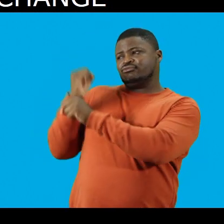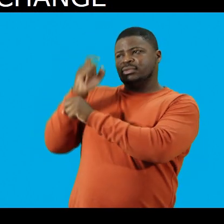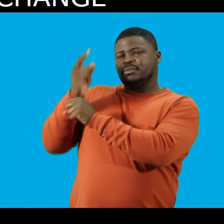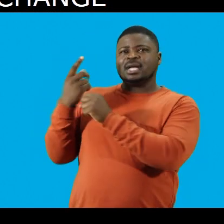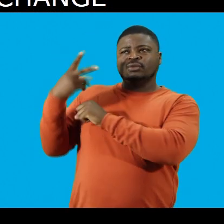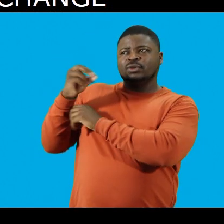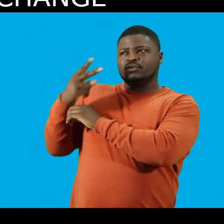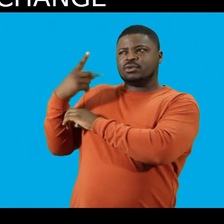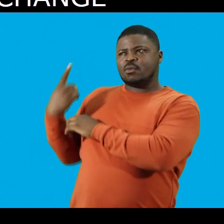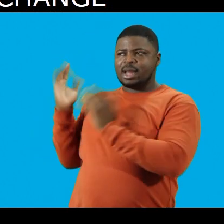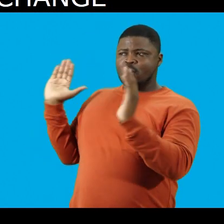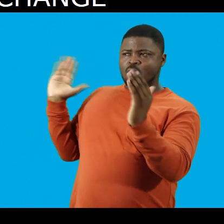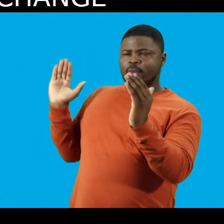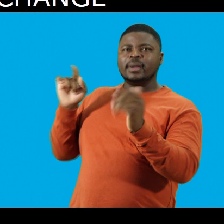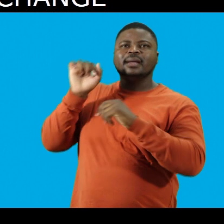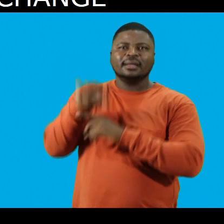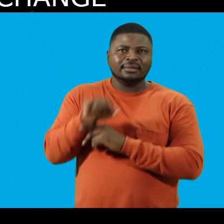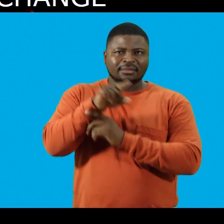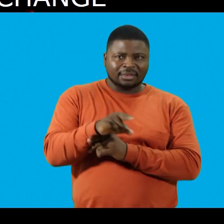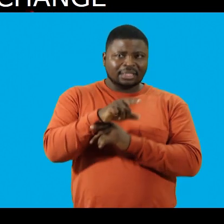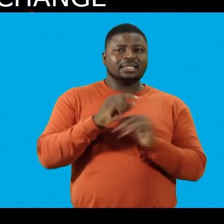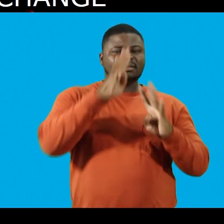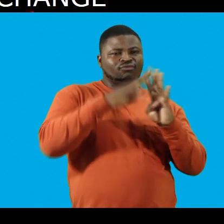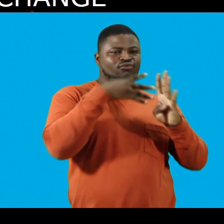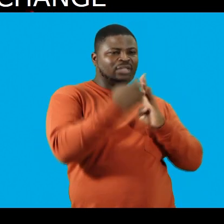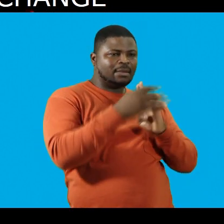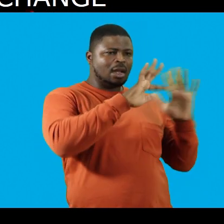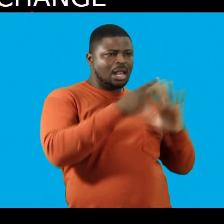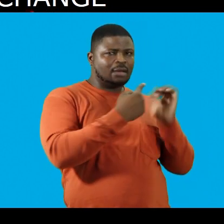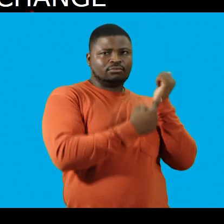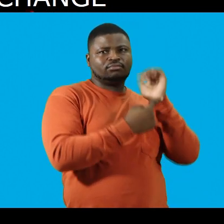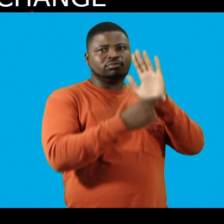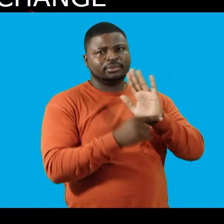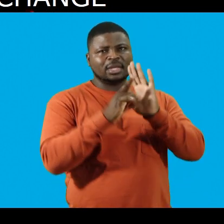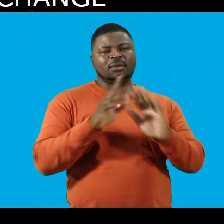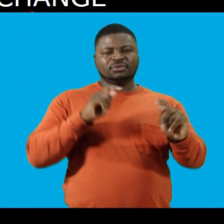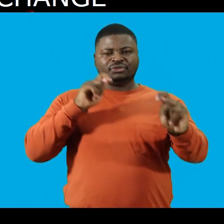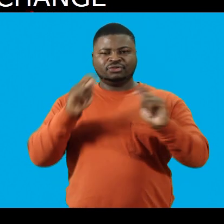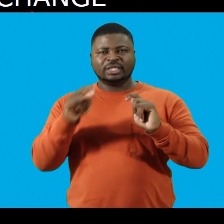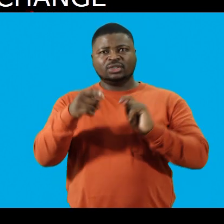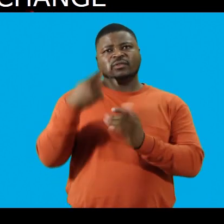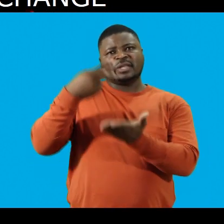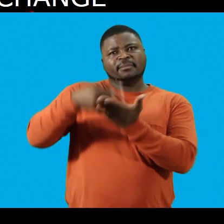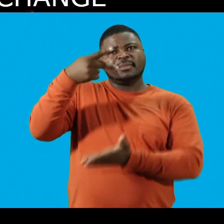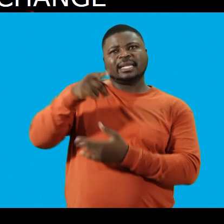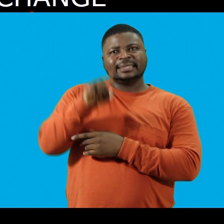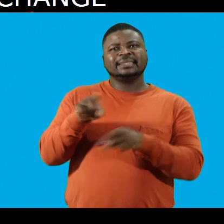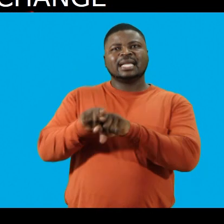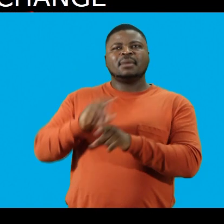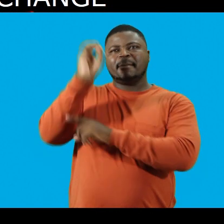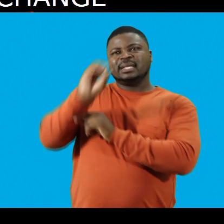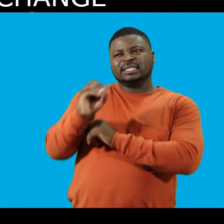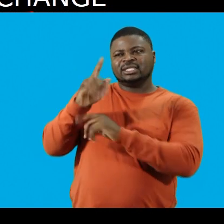2021. So this is the table showing the change as well as the